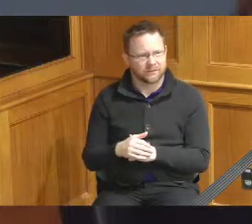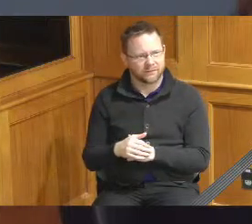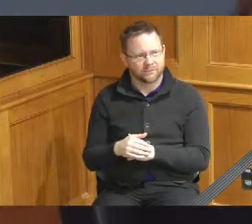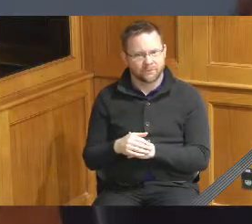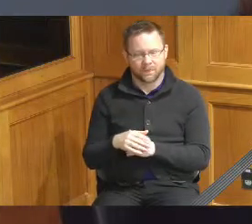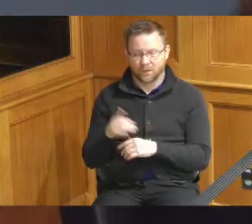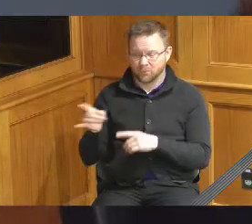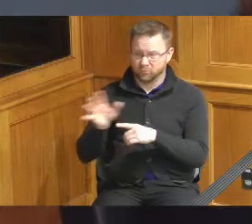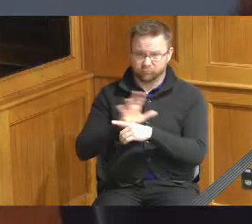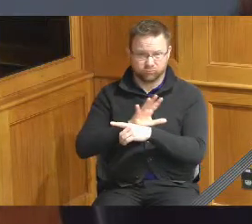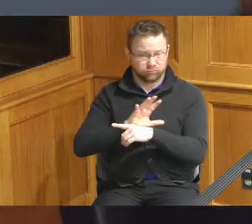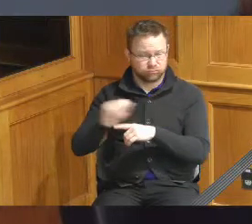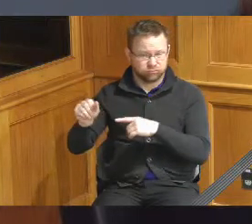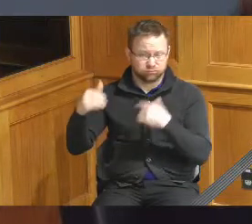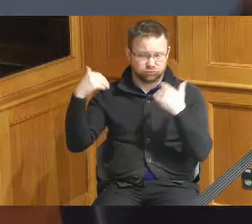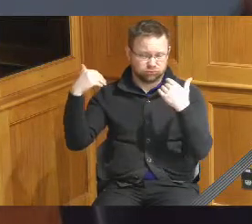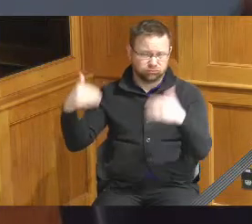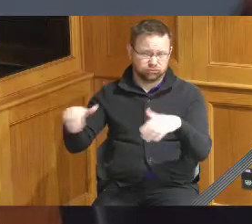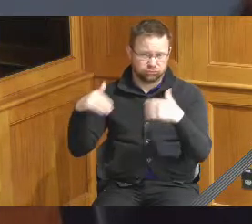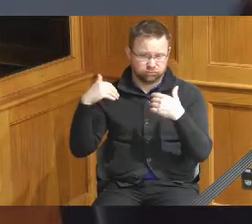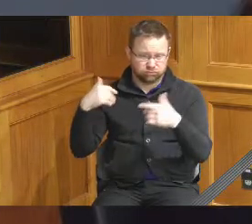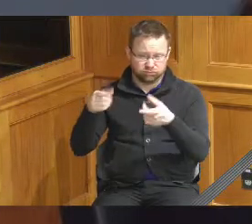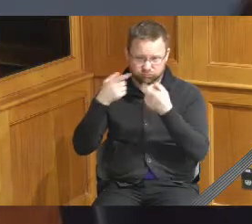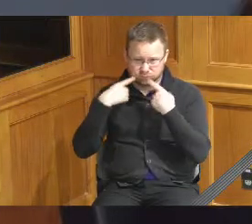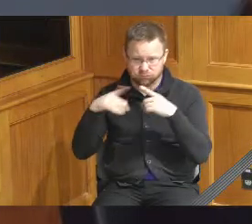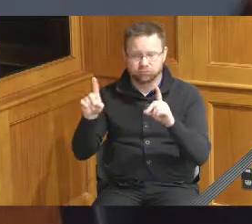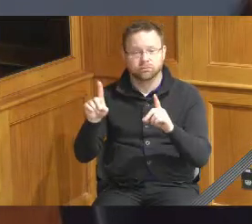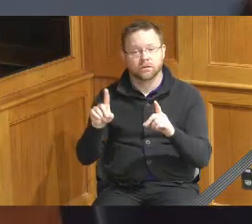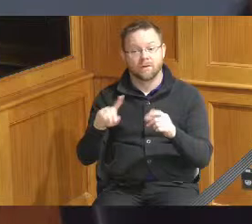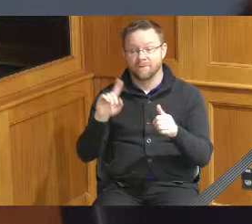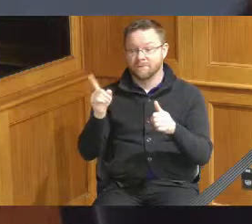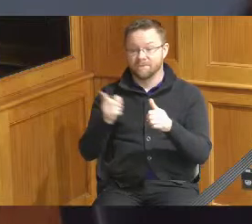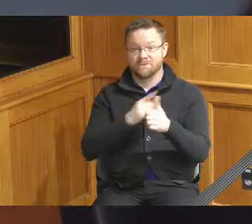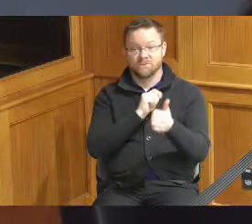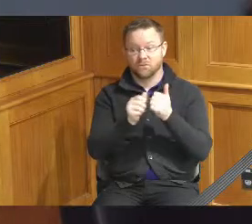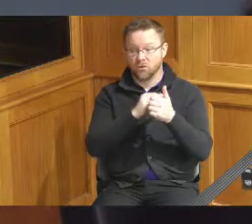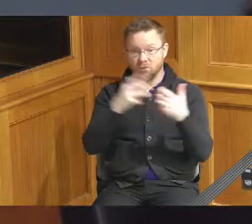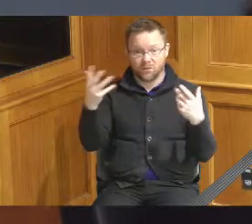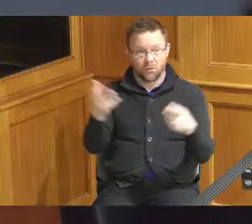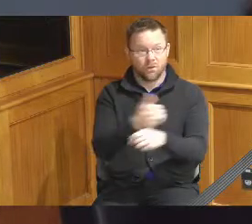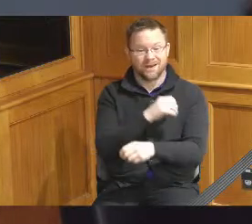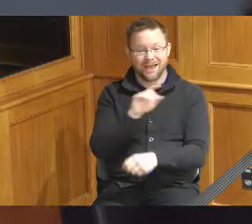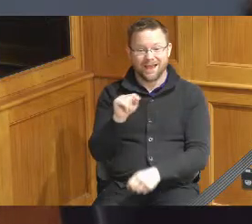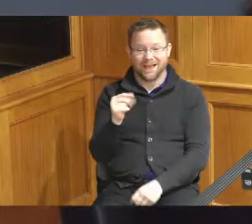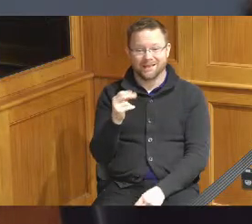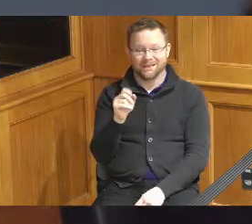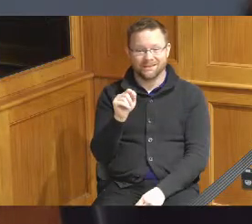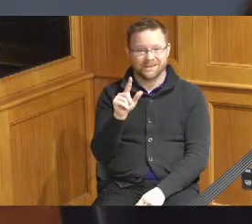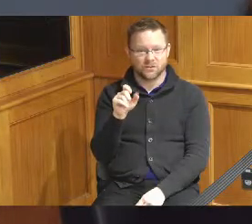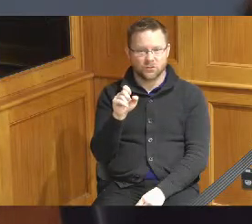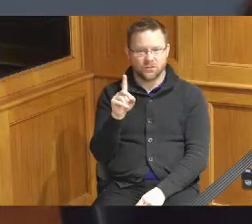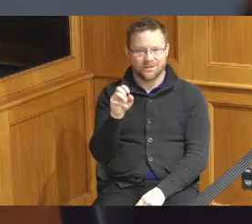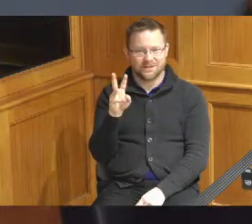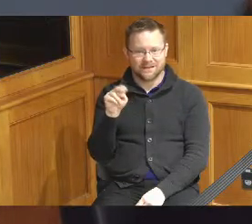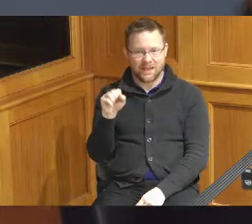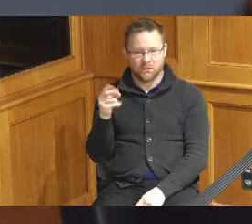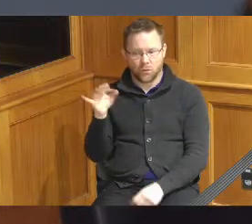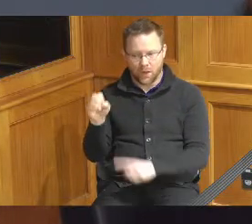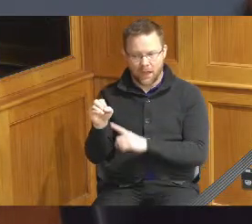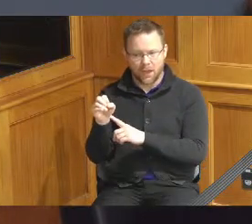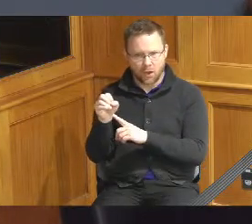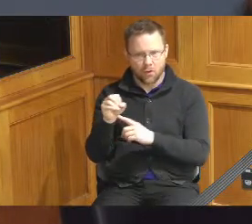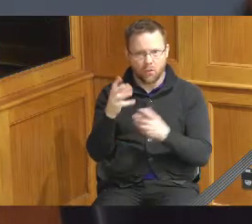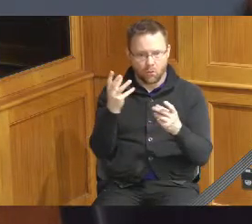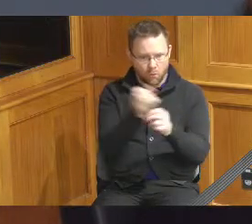excelled beyond expectations. Whereas after winning his first race at Thistle Downs, Ohio, Deshaun continued to